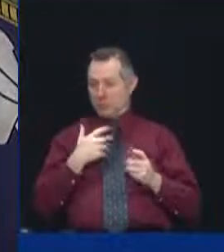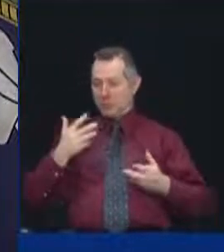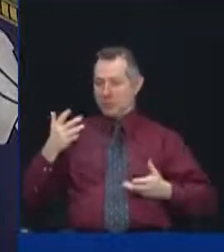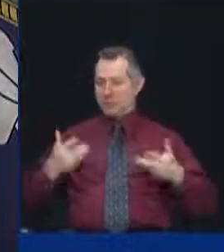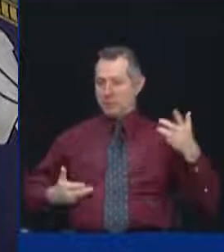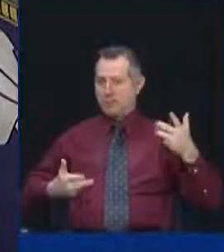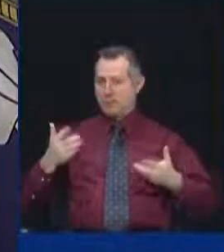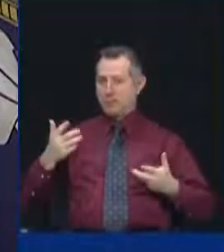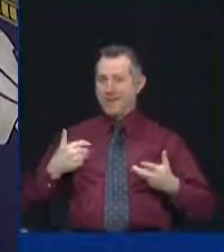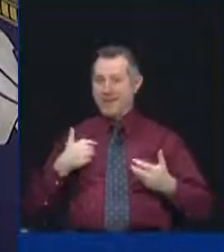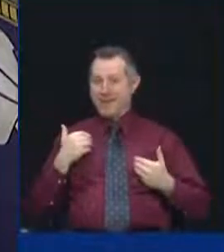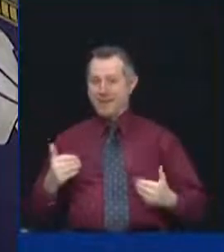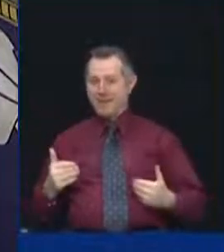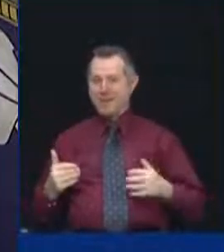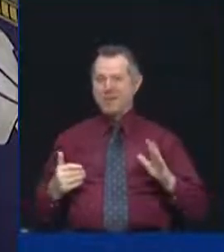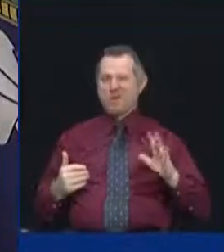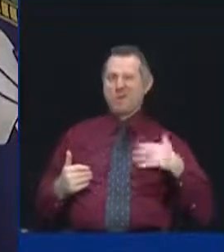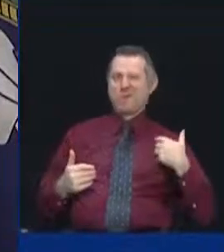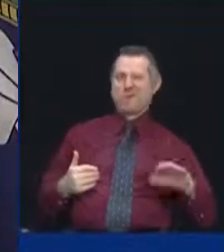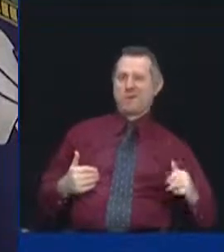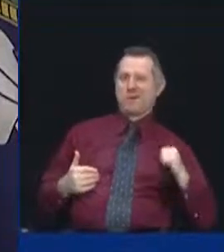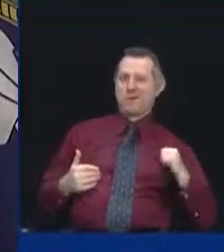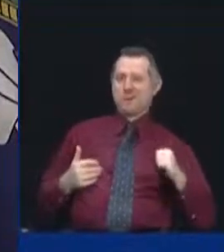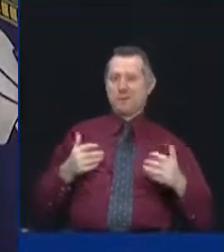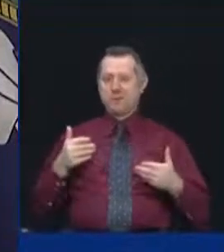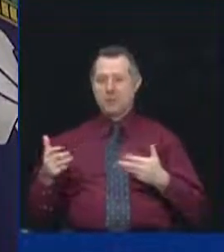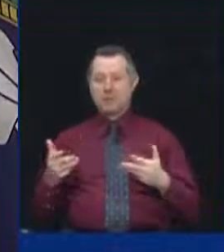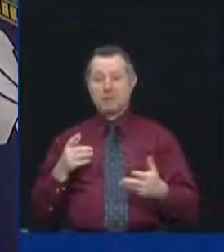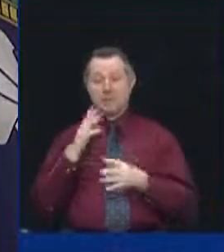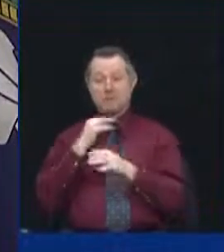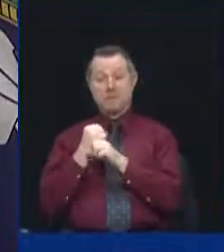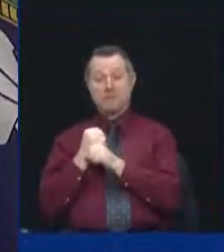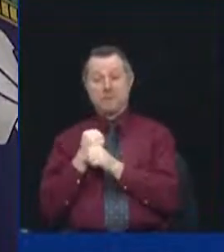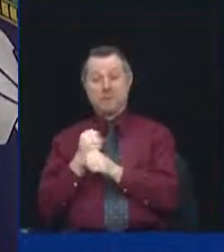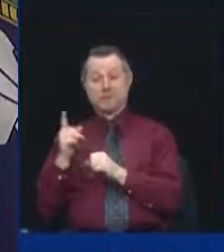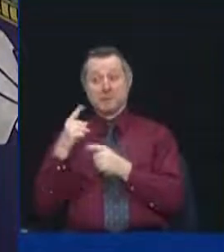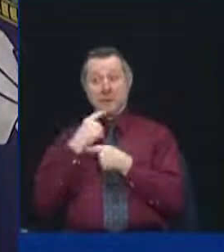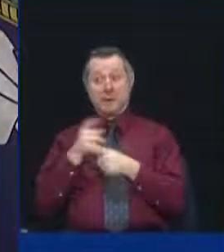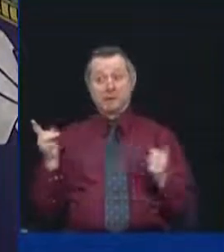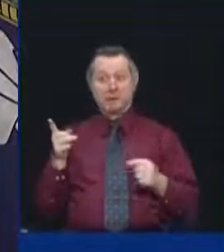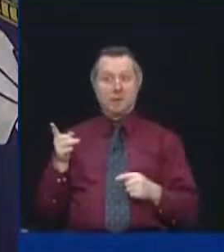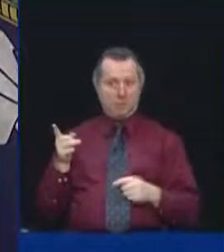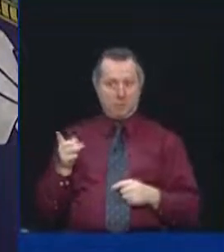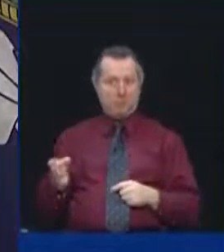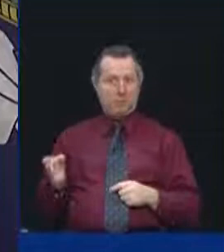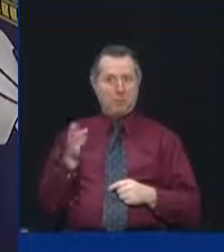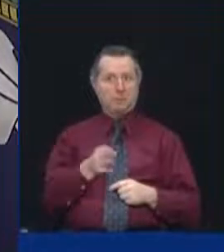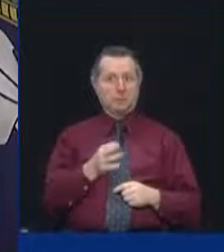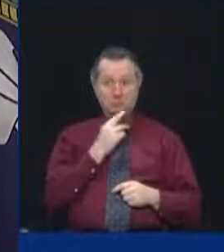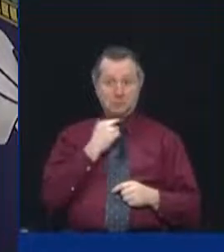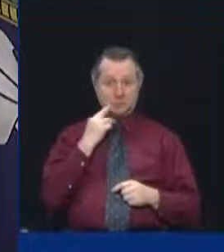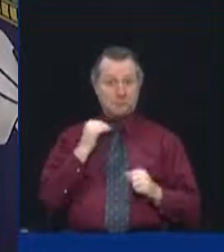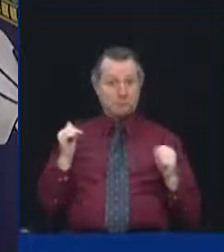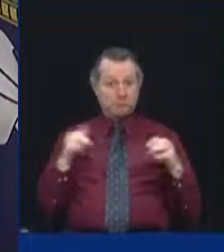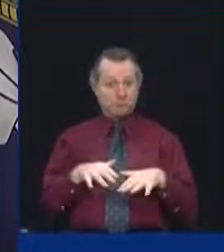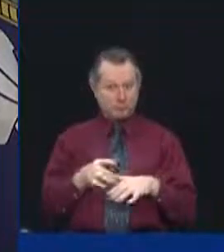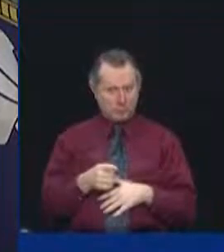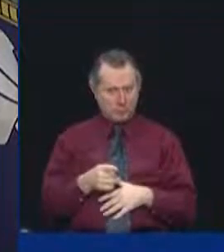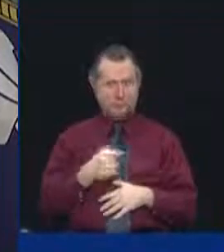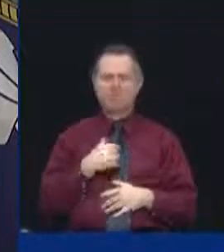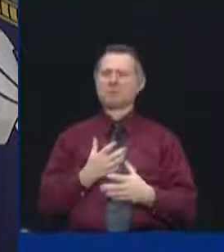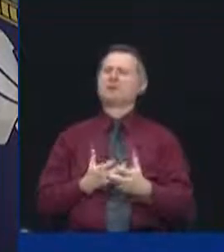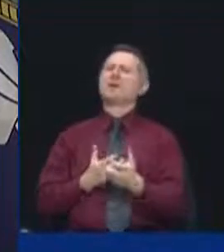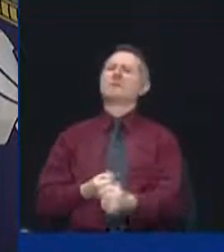I think what we just did with the ball games, what we're doing with the restaurants, I truly believe they're